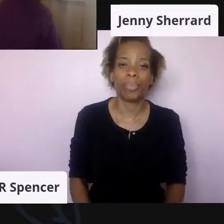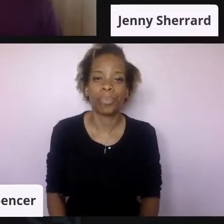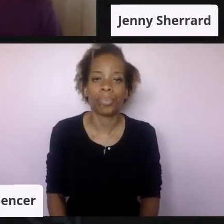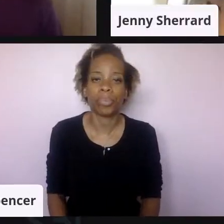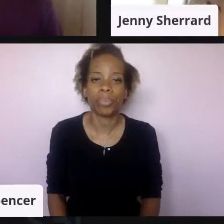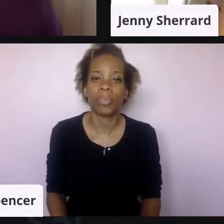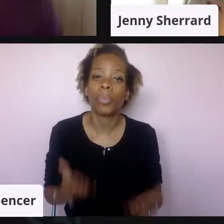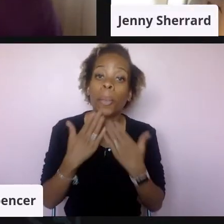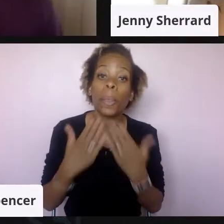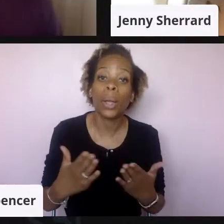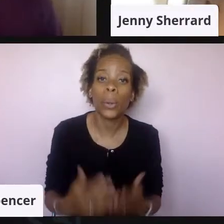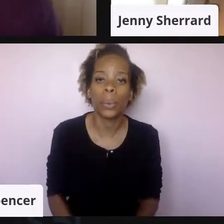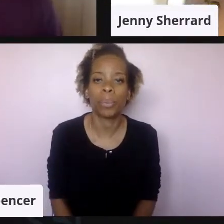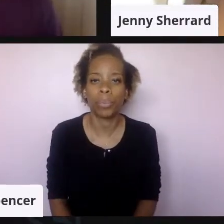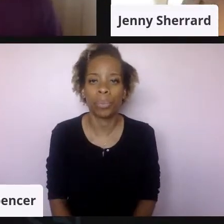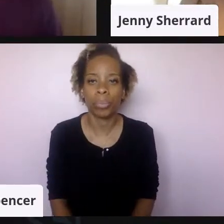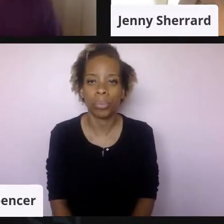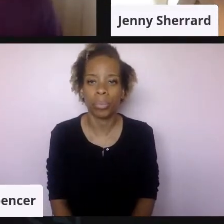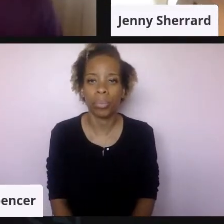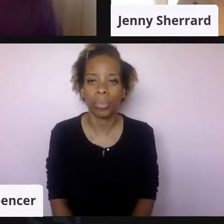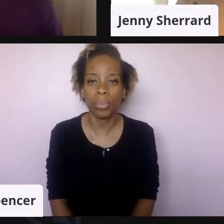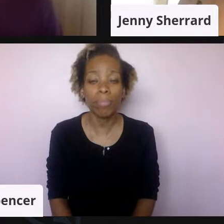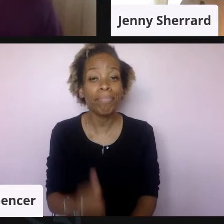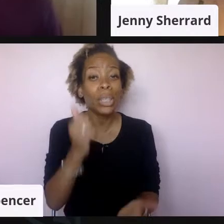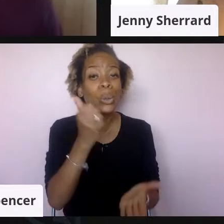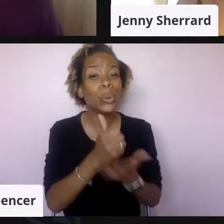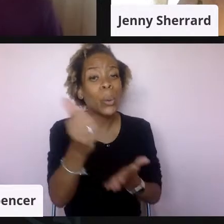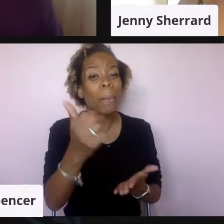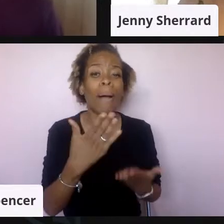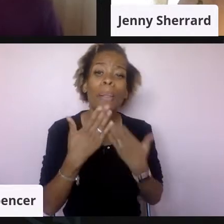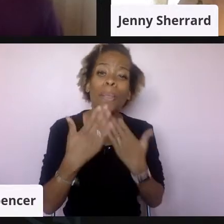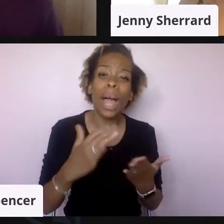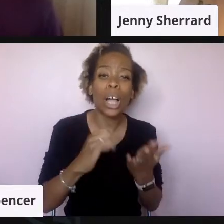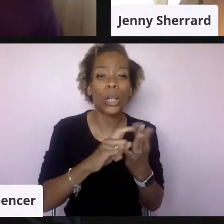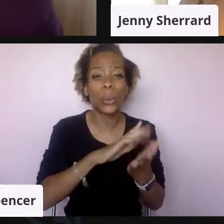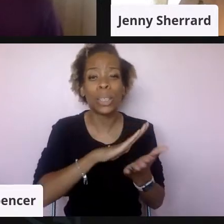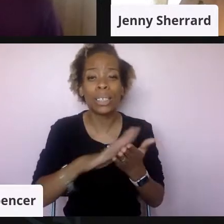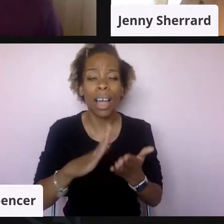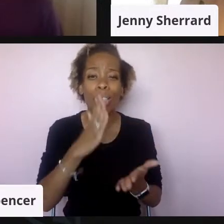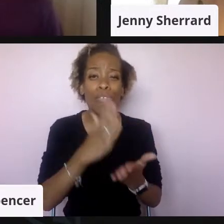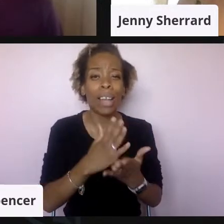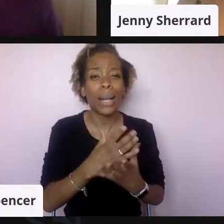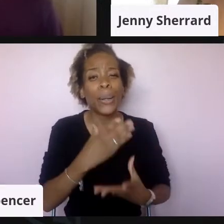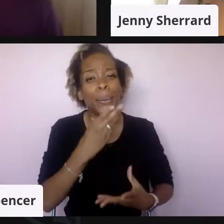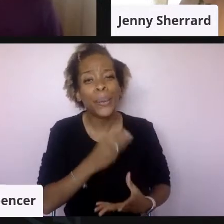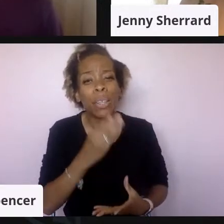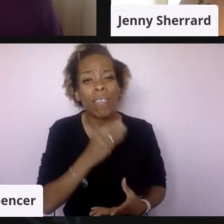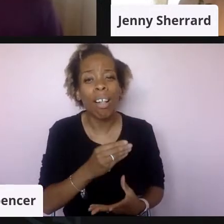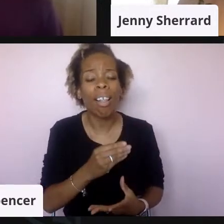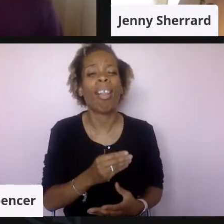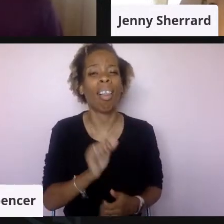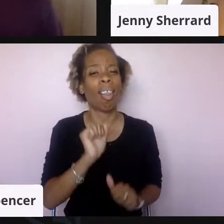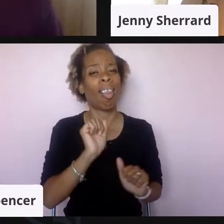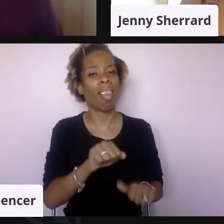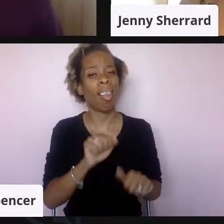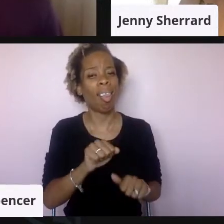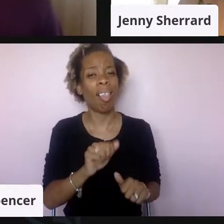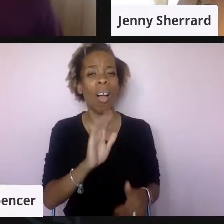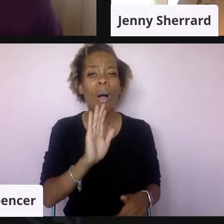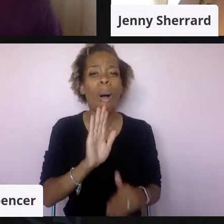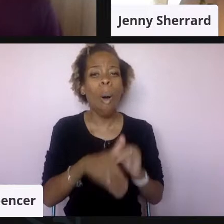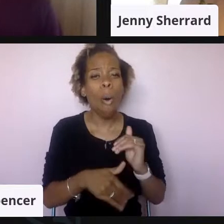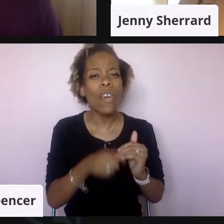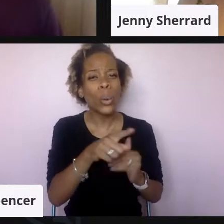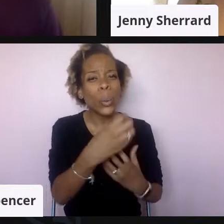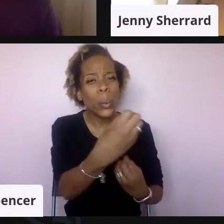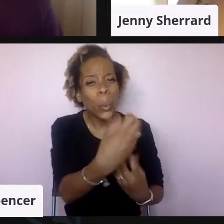Thank you. Super, thank you so much, Seth. That's really helpful, and I think that the point there around the need to